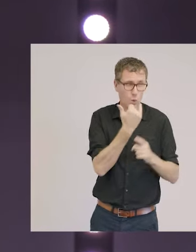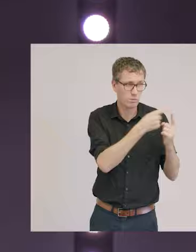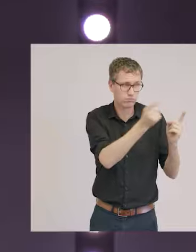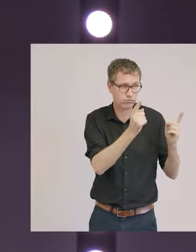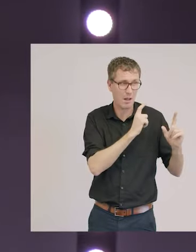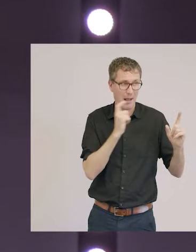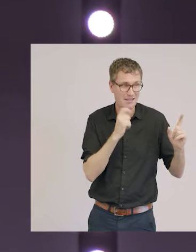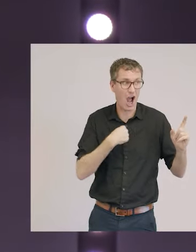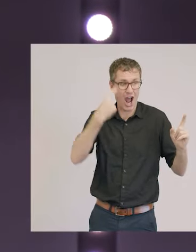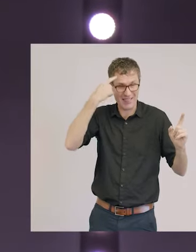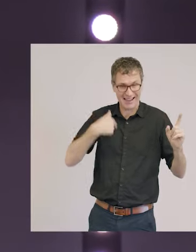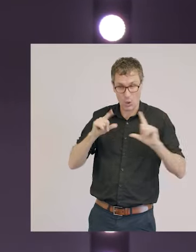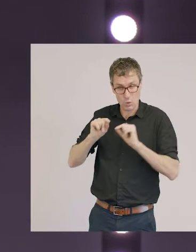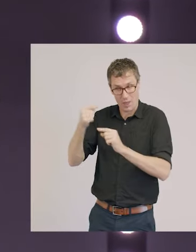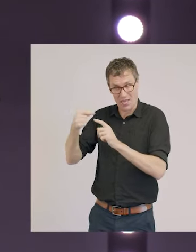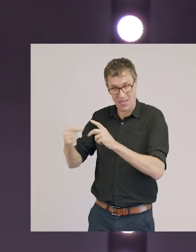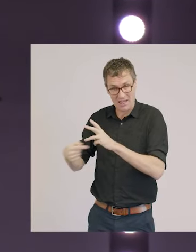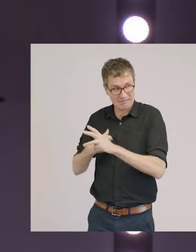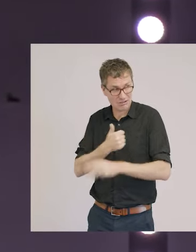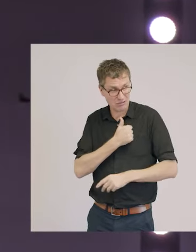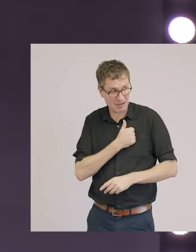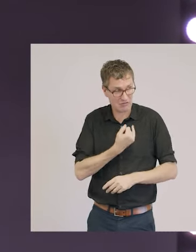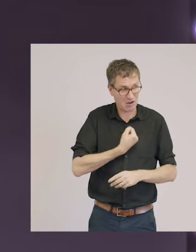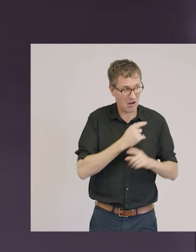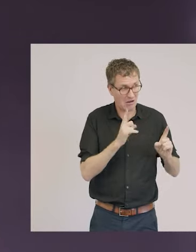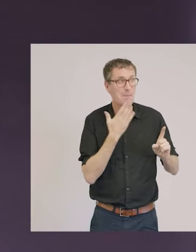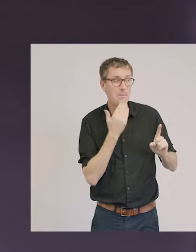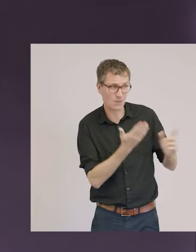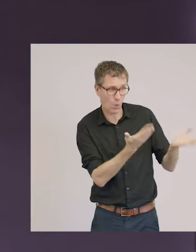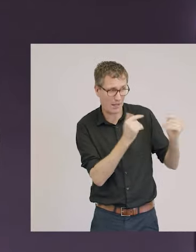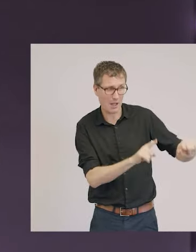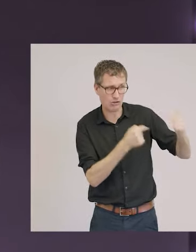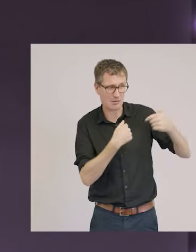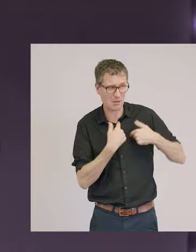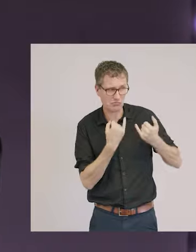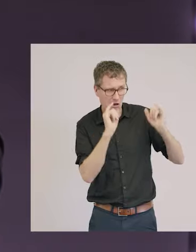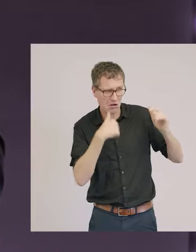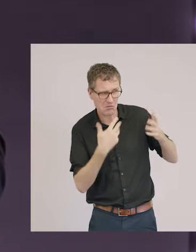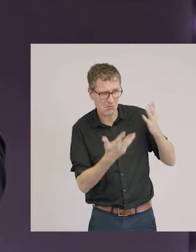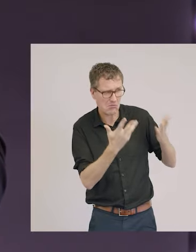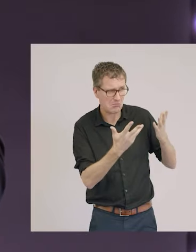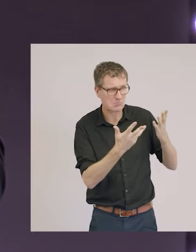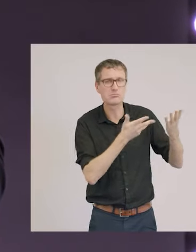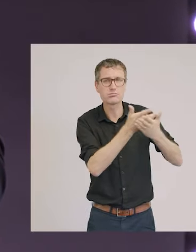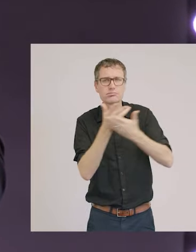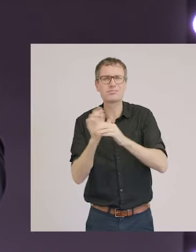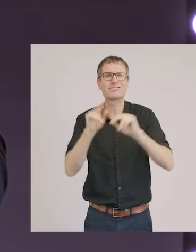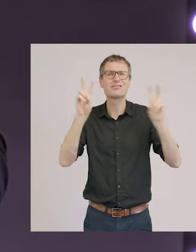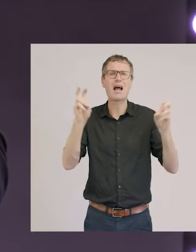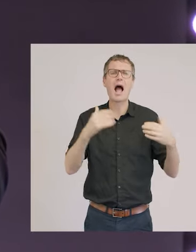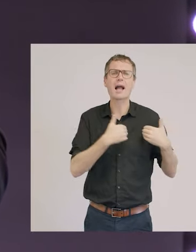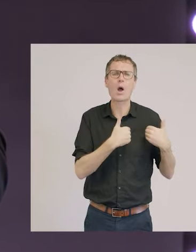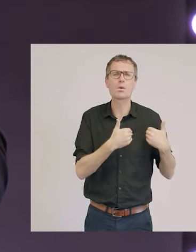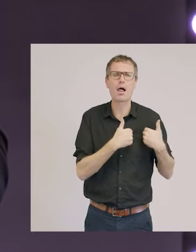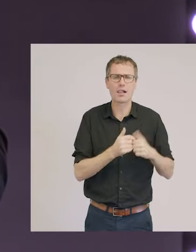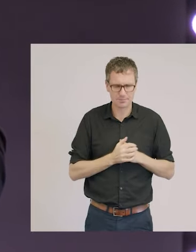to a thing? So I've rung up a couple of pastors this week and said, look, this is what I'm thinking. Challenge me if you think I've got a wrong heart attitude about this. I